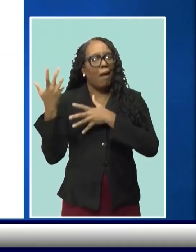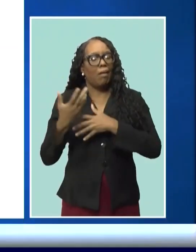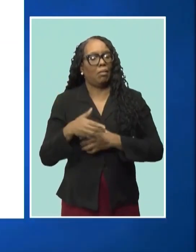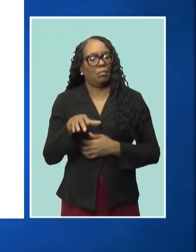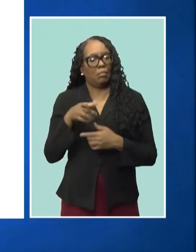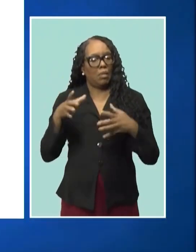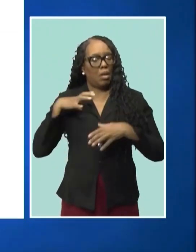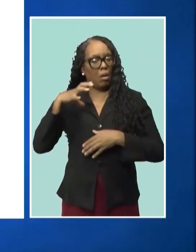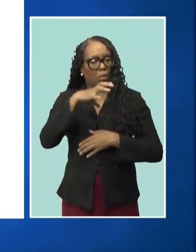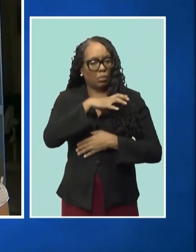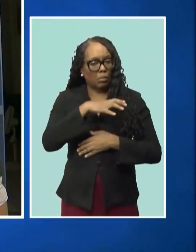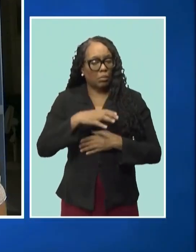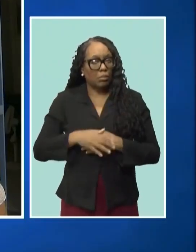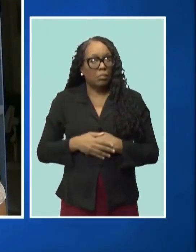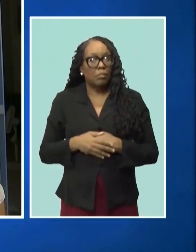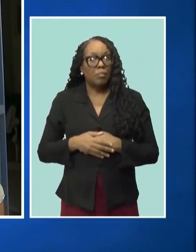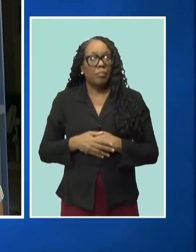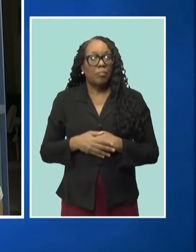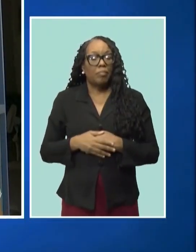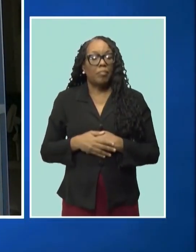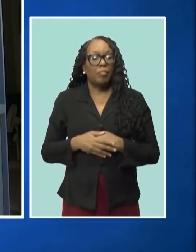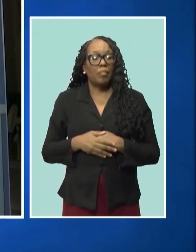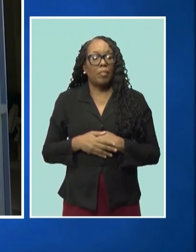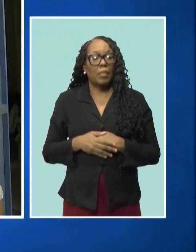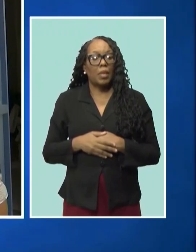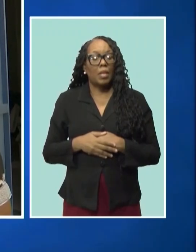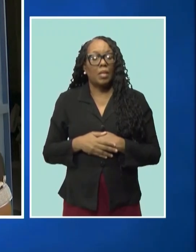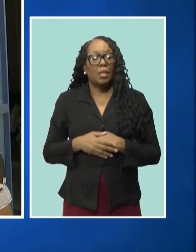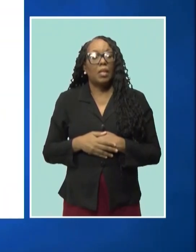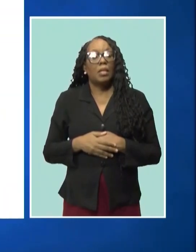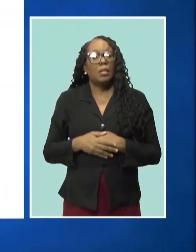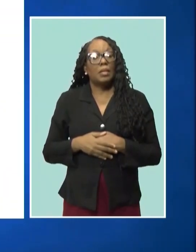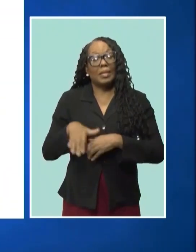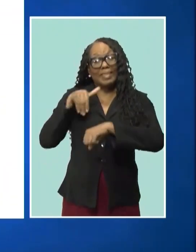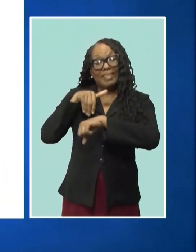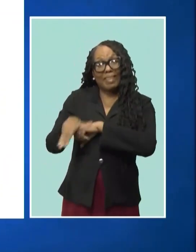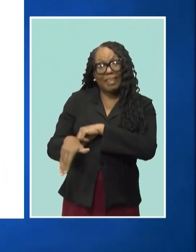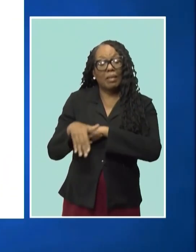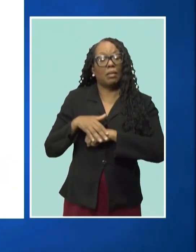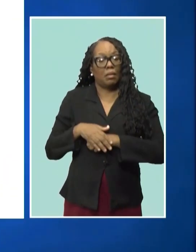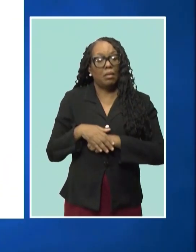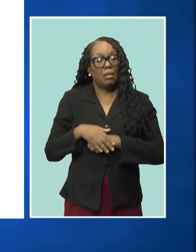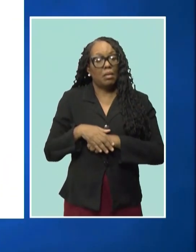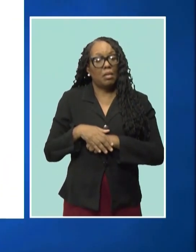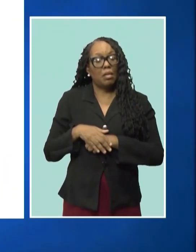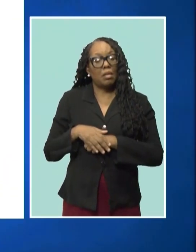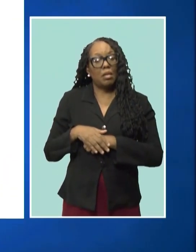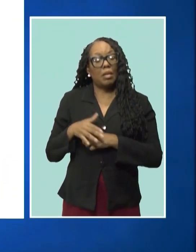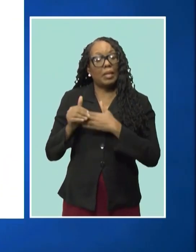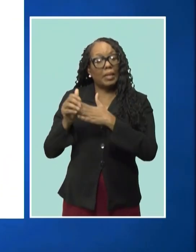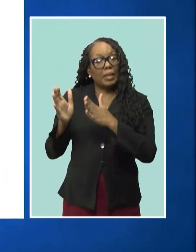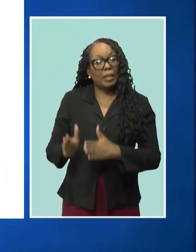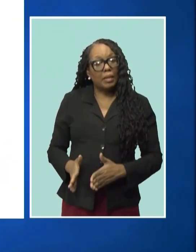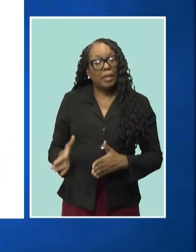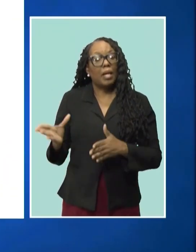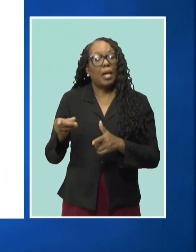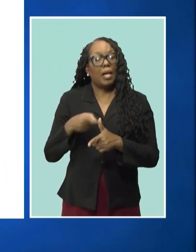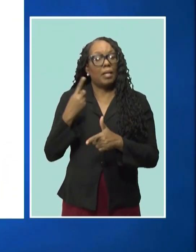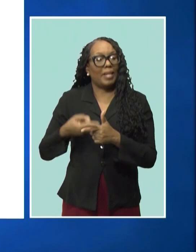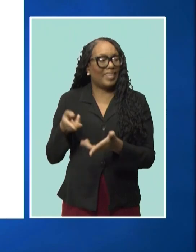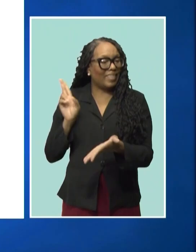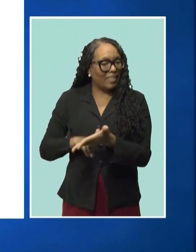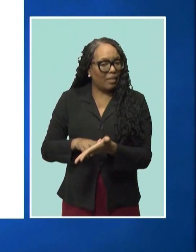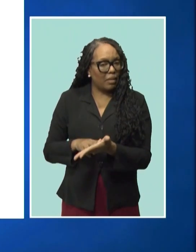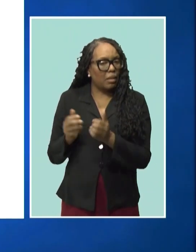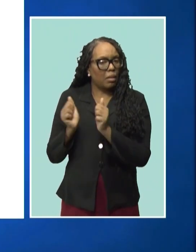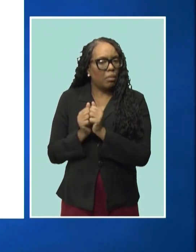Council. It's addressed to the party's General Secretary and signed by Hartley C. Reid, a member of the Democratic Labour Party's St.